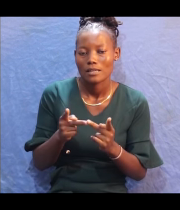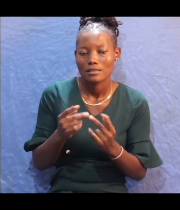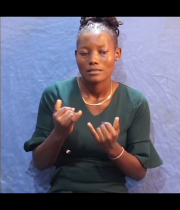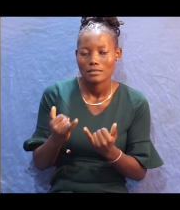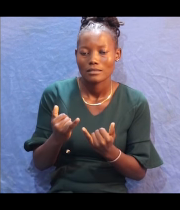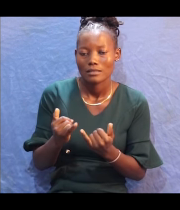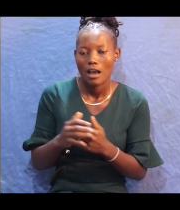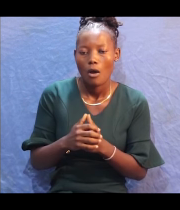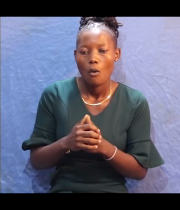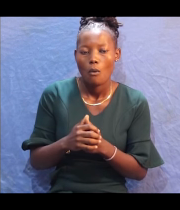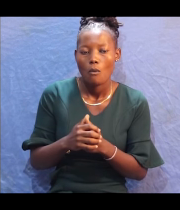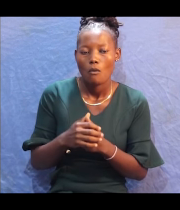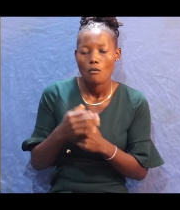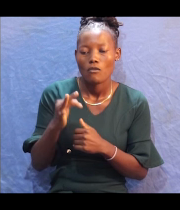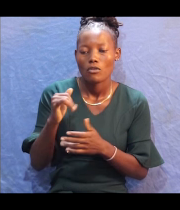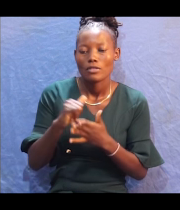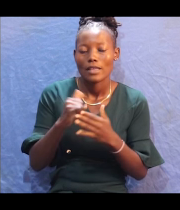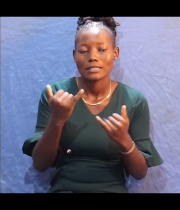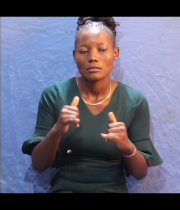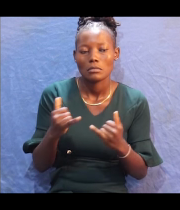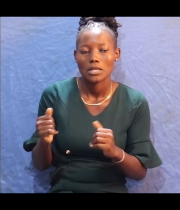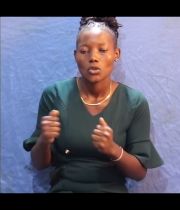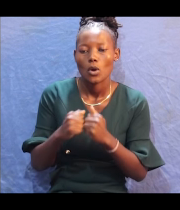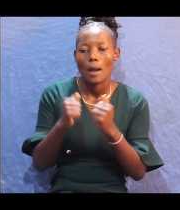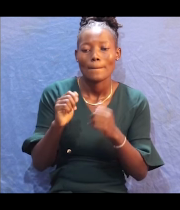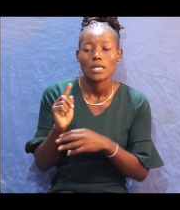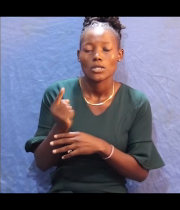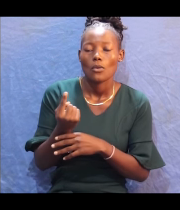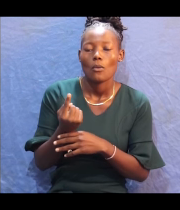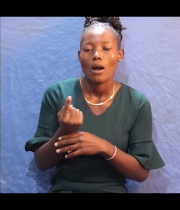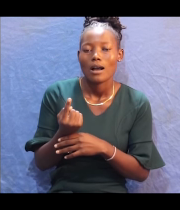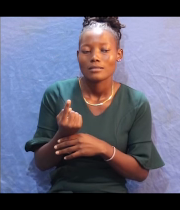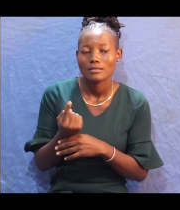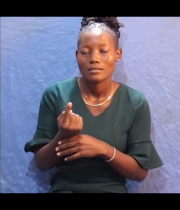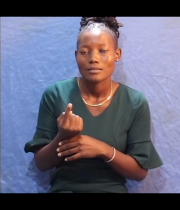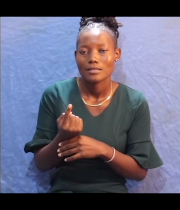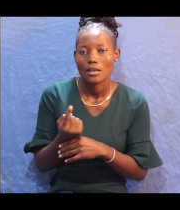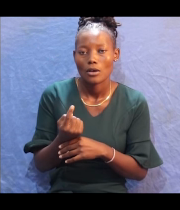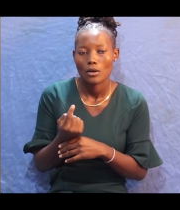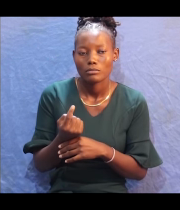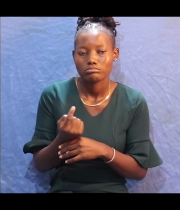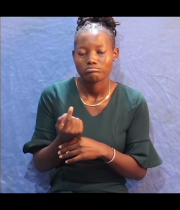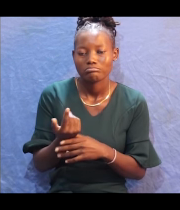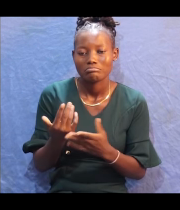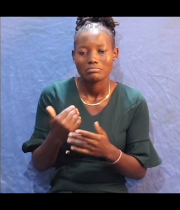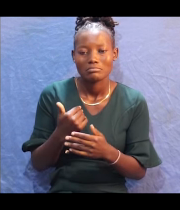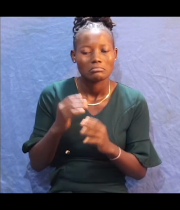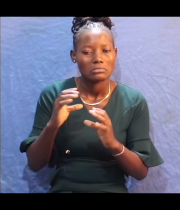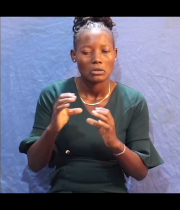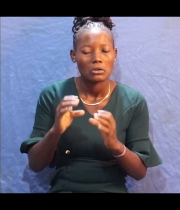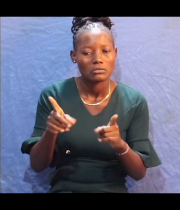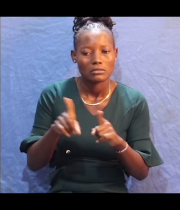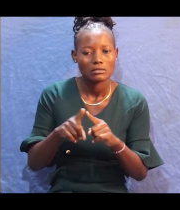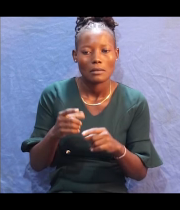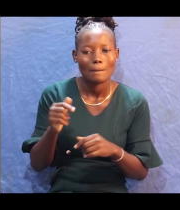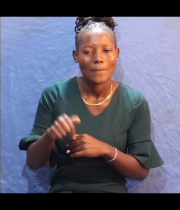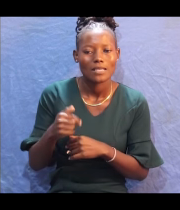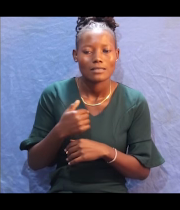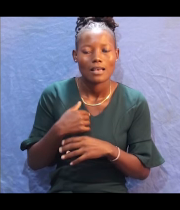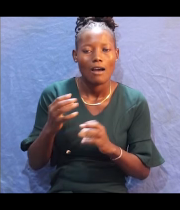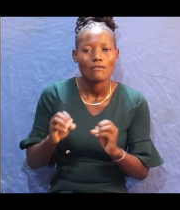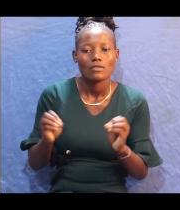In order for the play to be done. And of course, there is no coach when it comes to playing. But